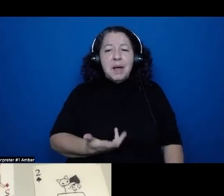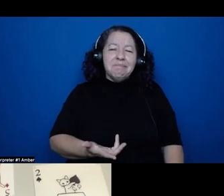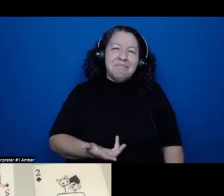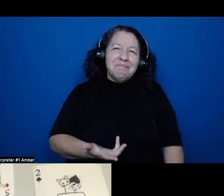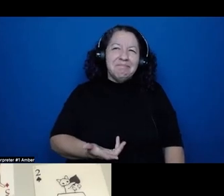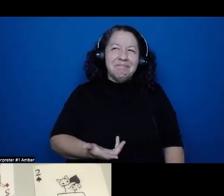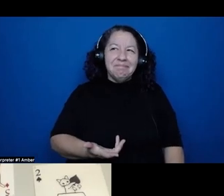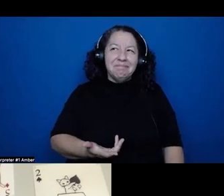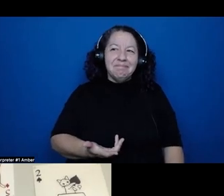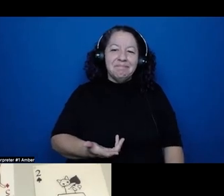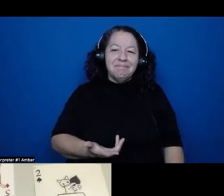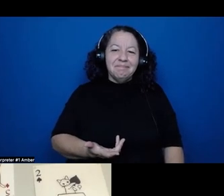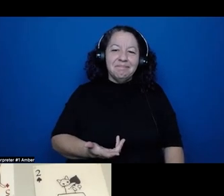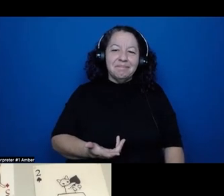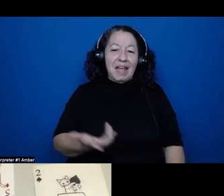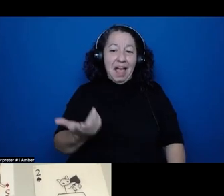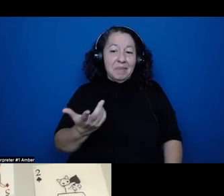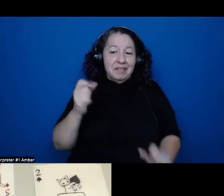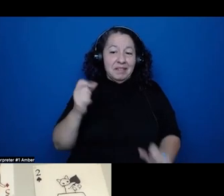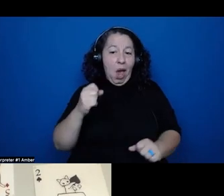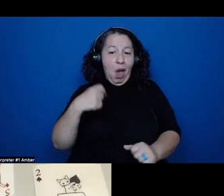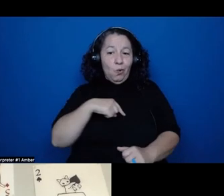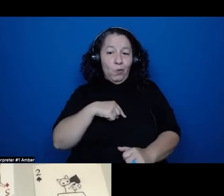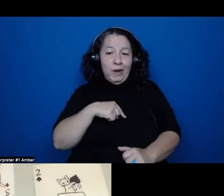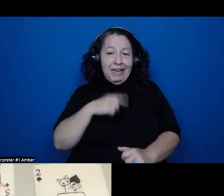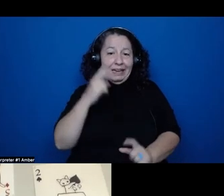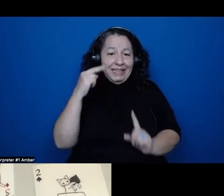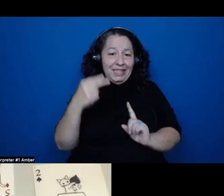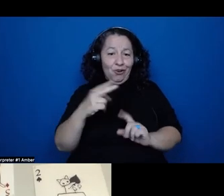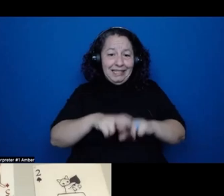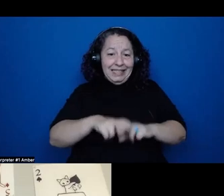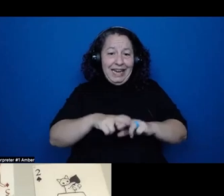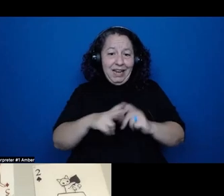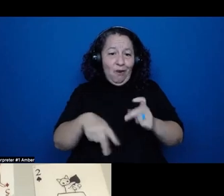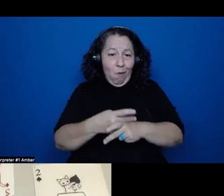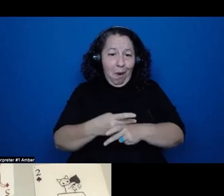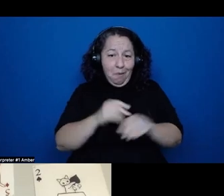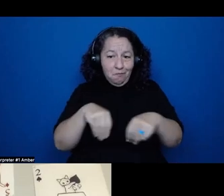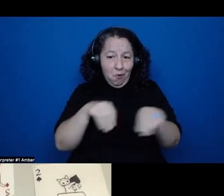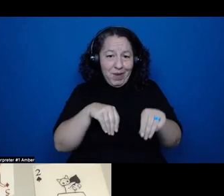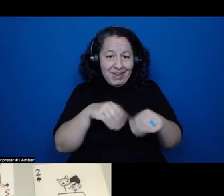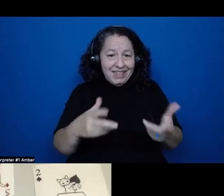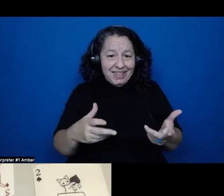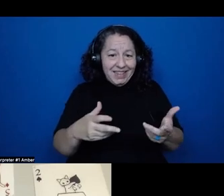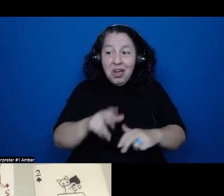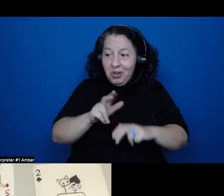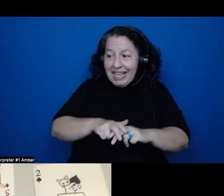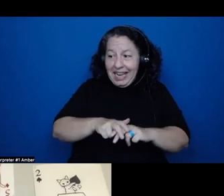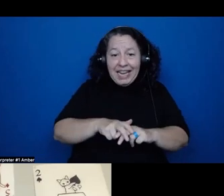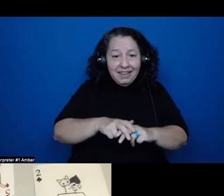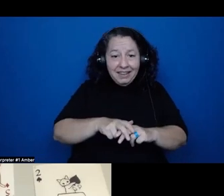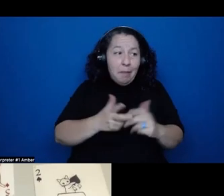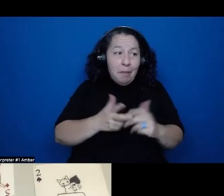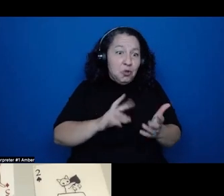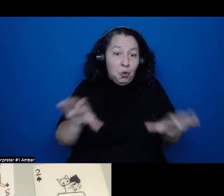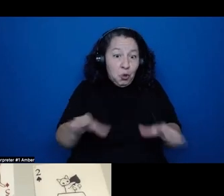you know, is sitting a form of movement? I mean, it is. You're sitting, you're like doing a thing, but we don't think that's movement. So I think that's why I'm